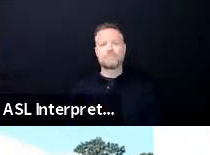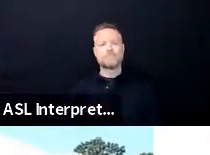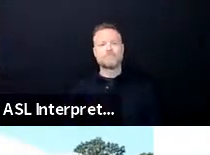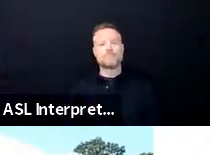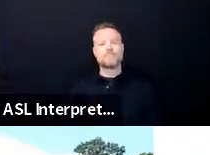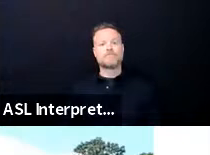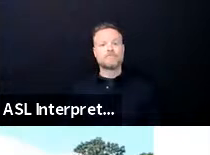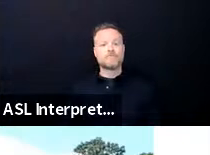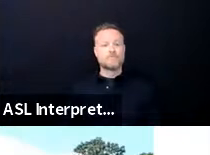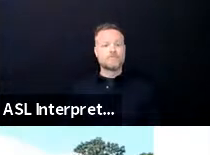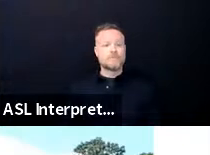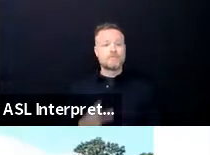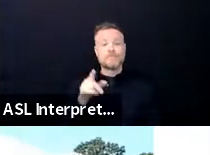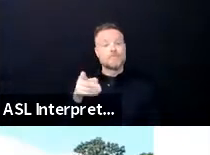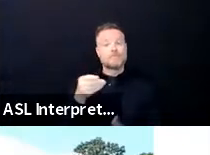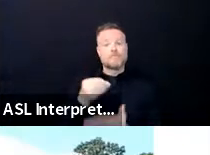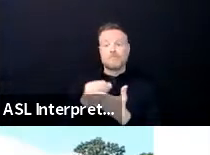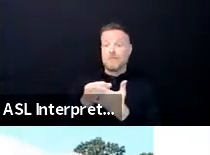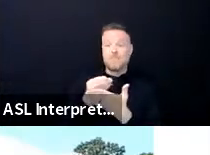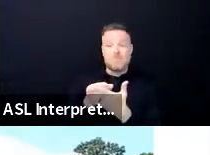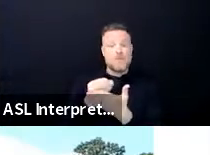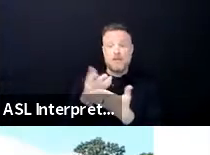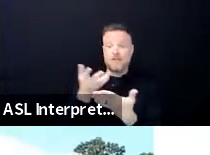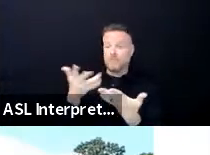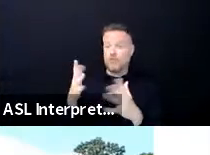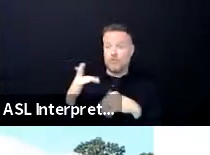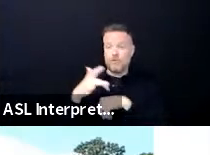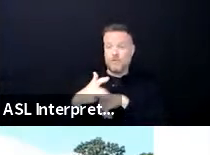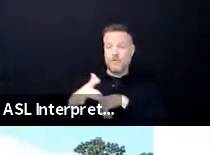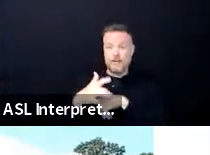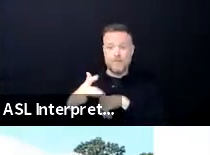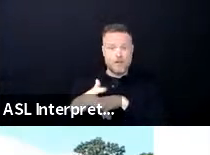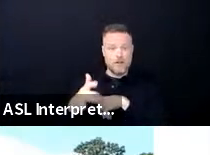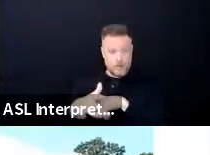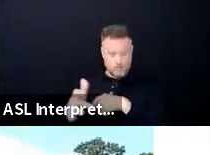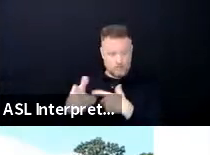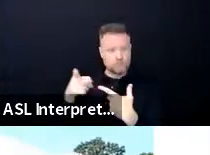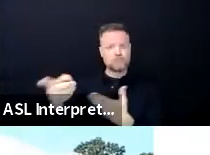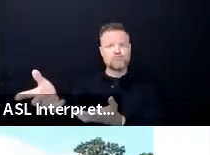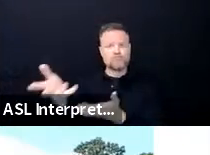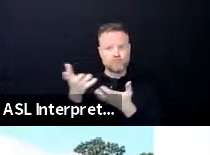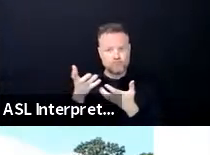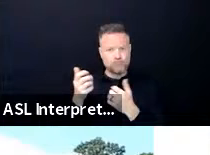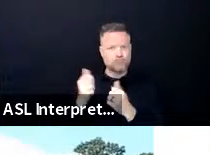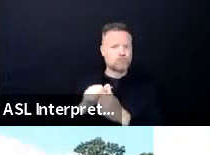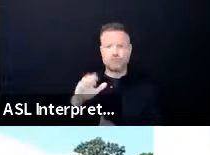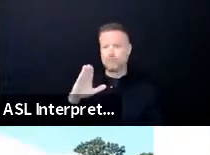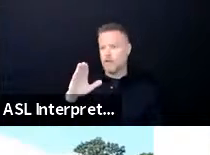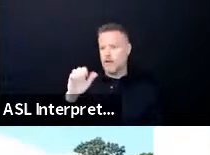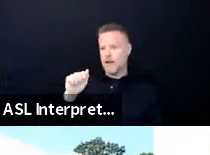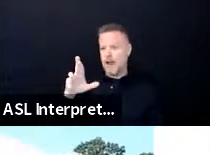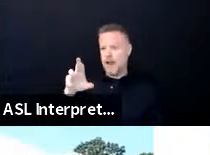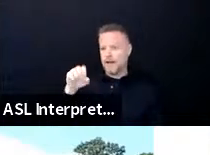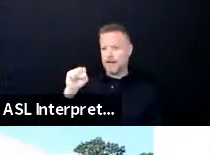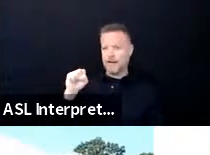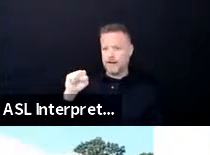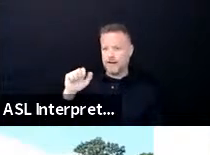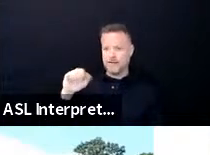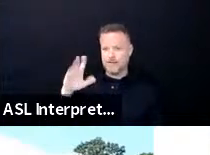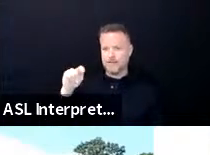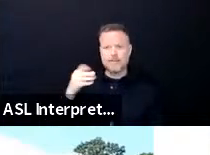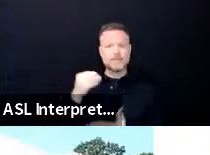utilized funds that were available. We were successful in getting funds from the CARES Act. Here in the